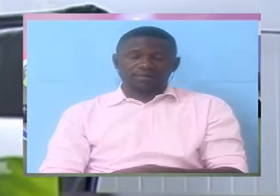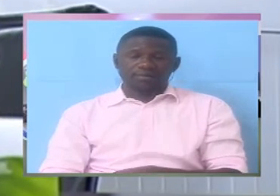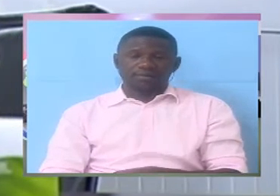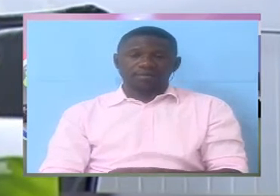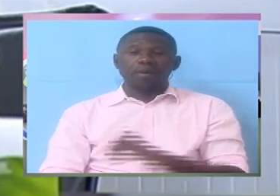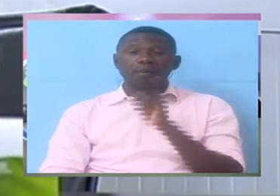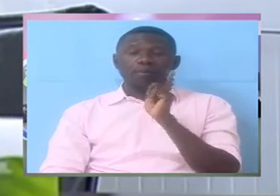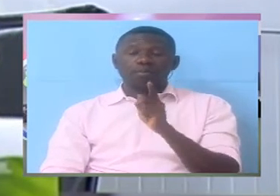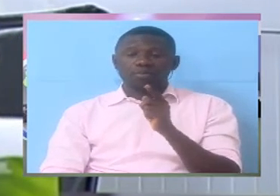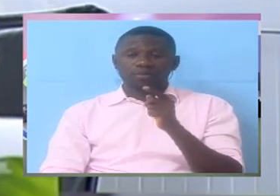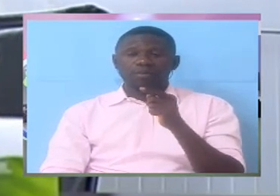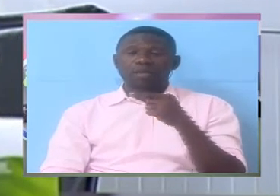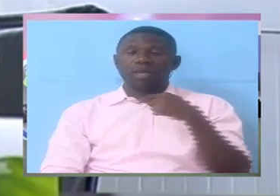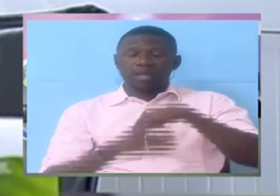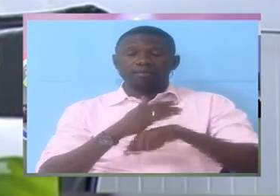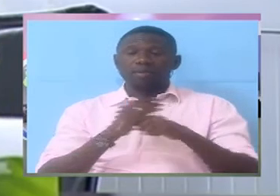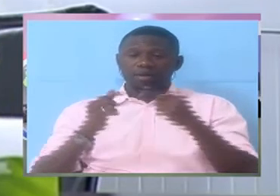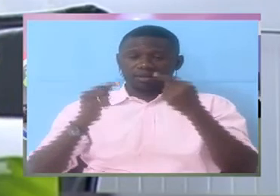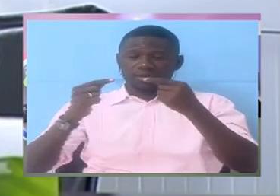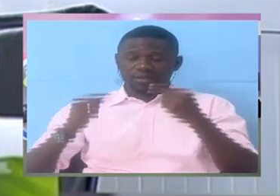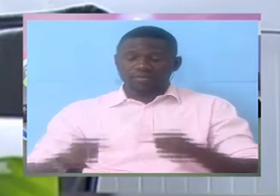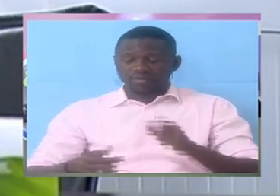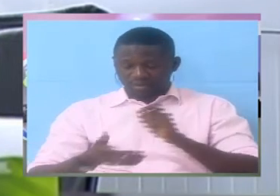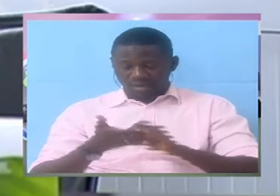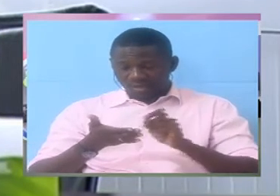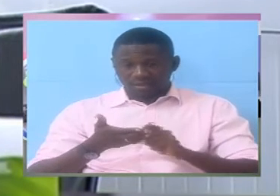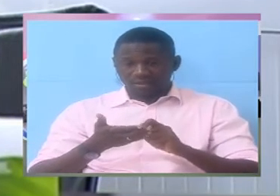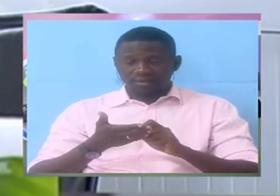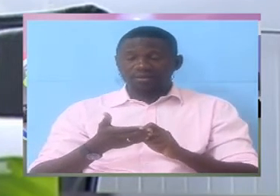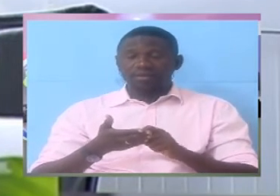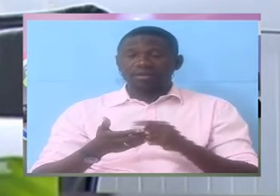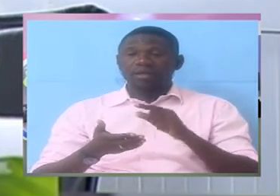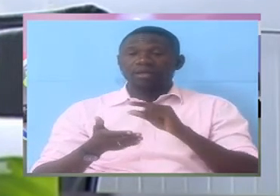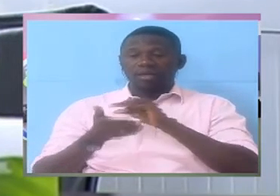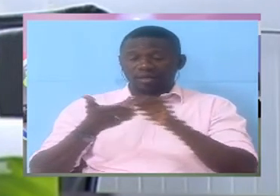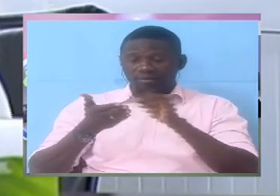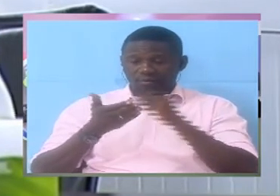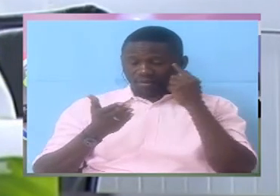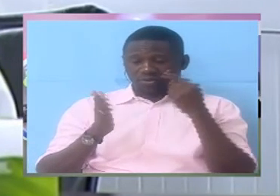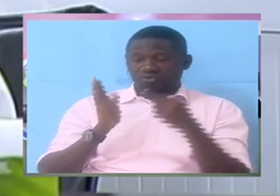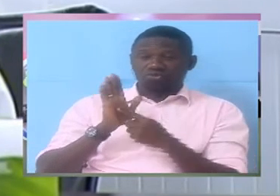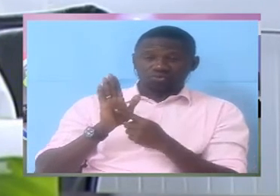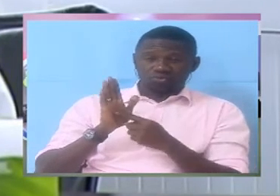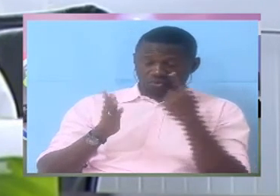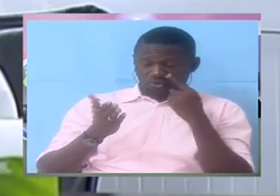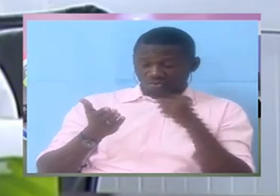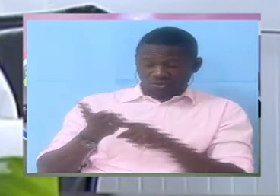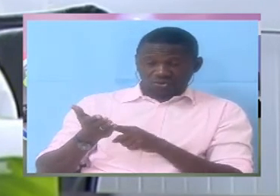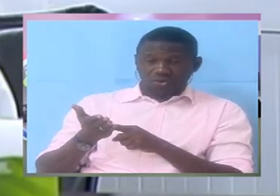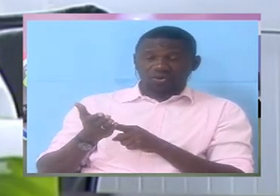counsel, the names I saw, I only remember